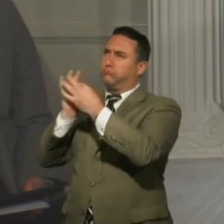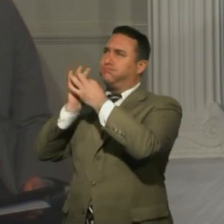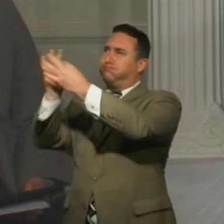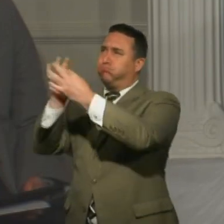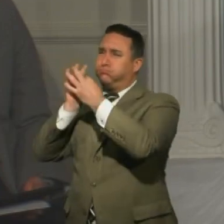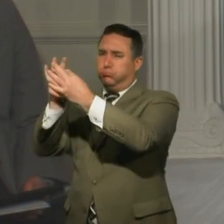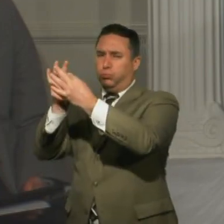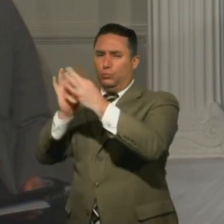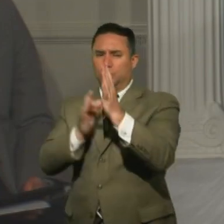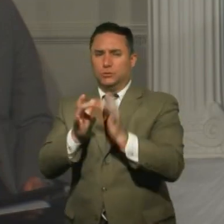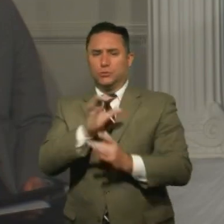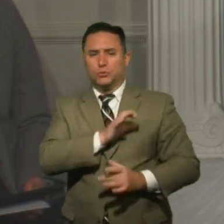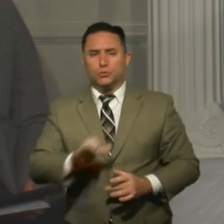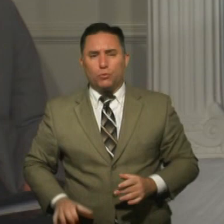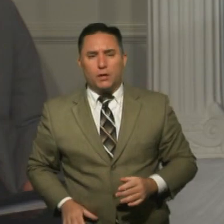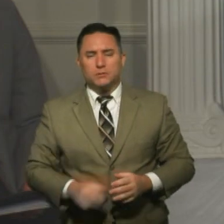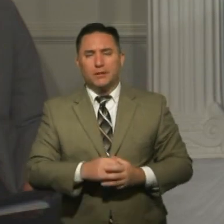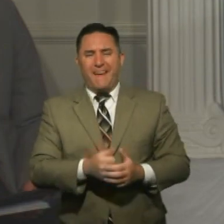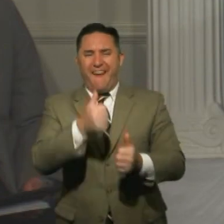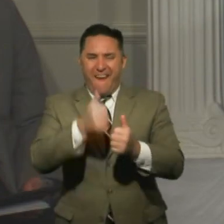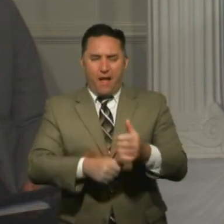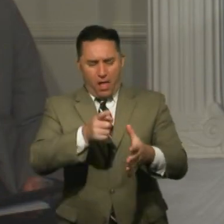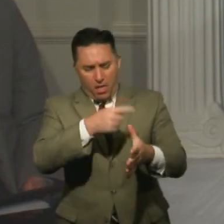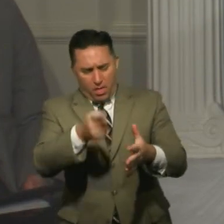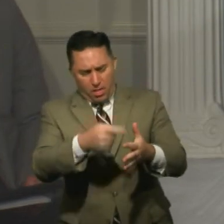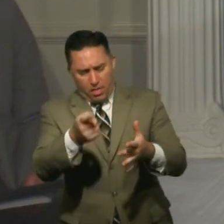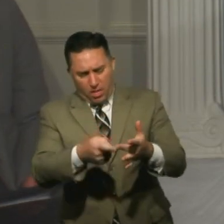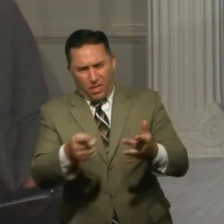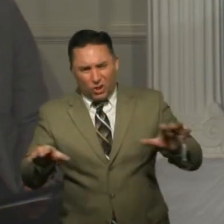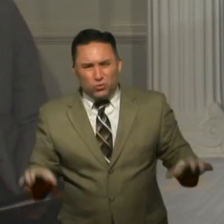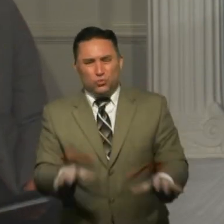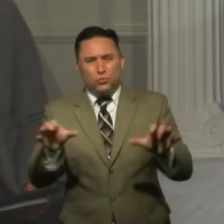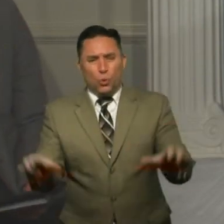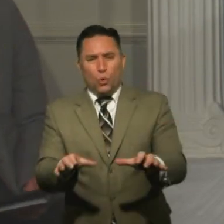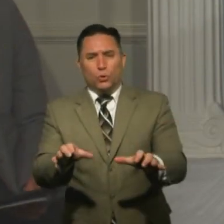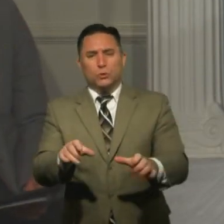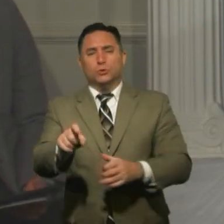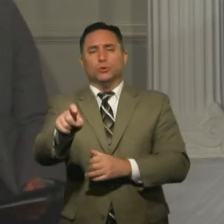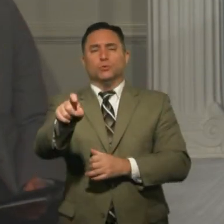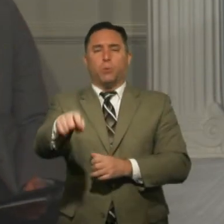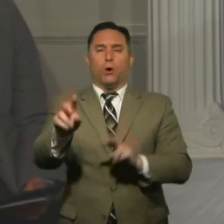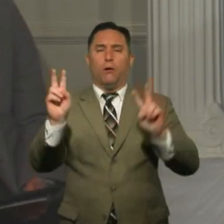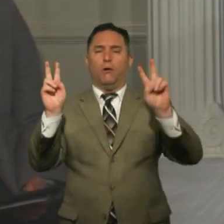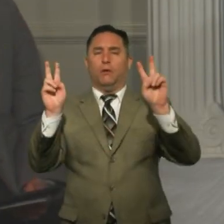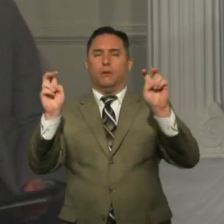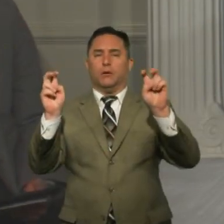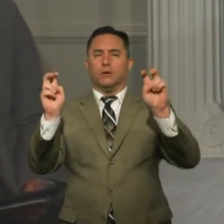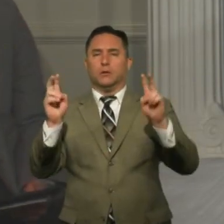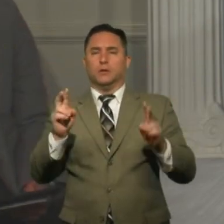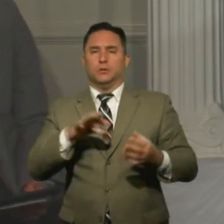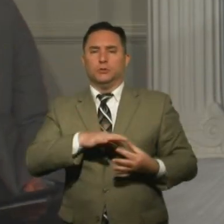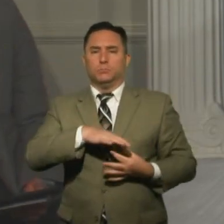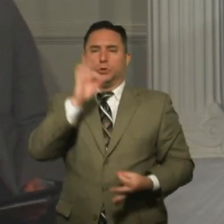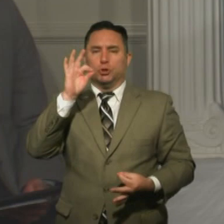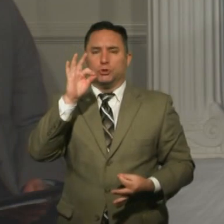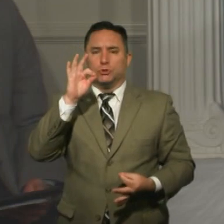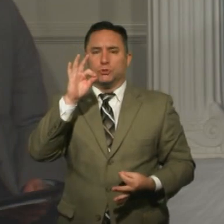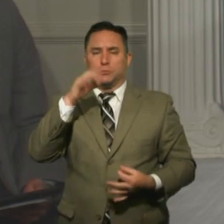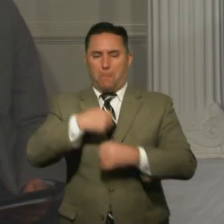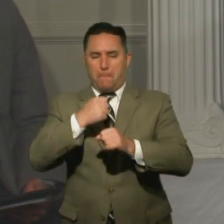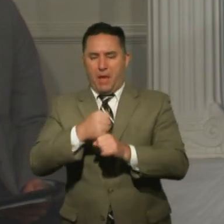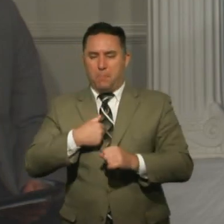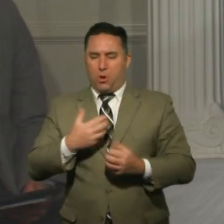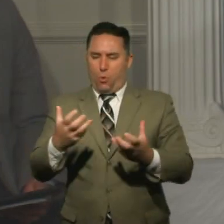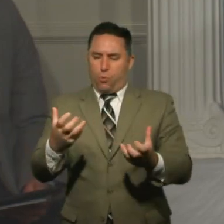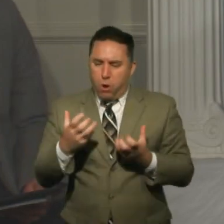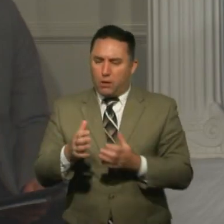Jesus Christ. Everything I do that's supposed to be spiritual is supposed to be driving me to have